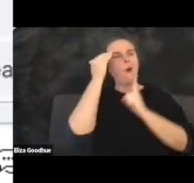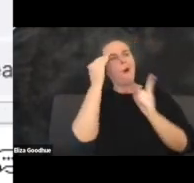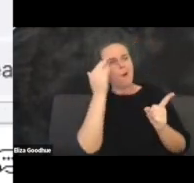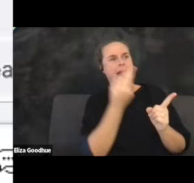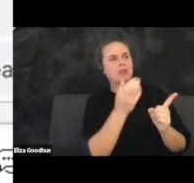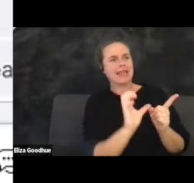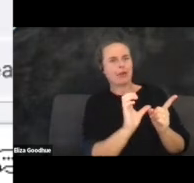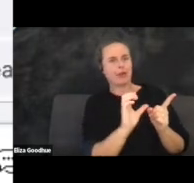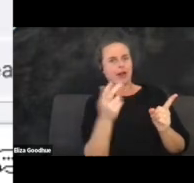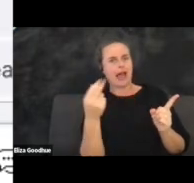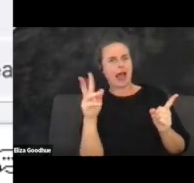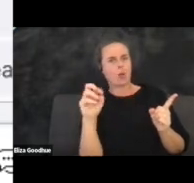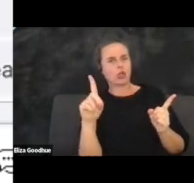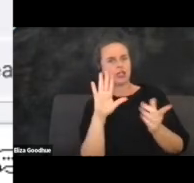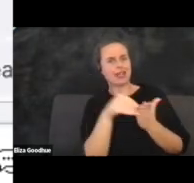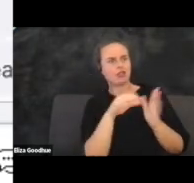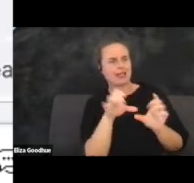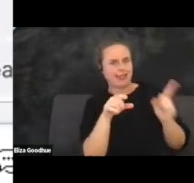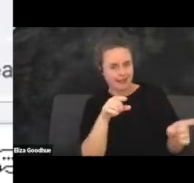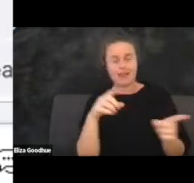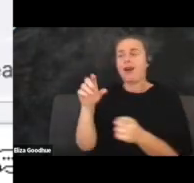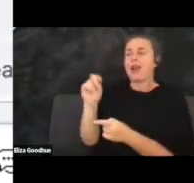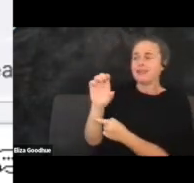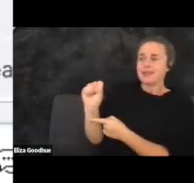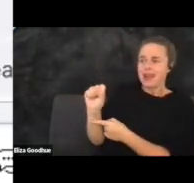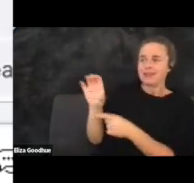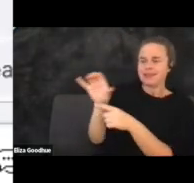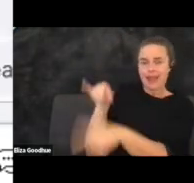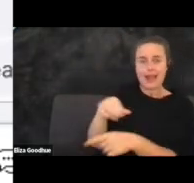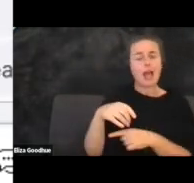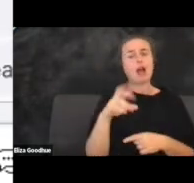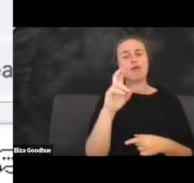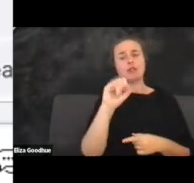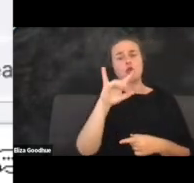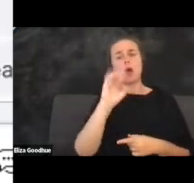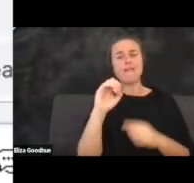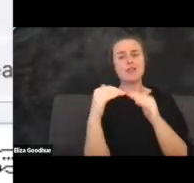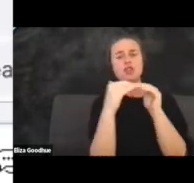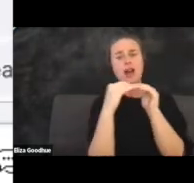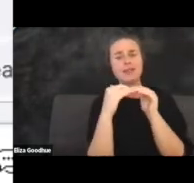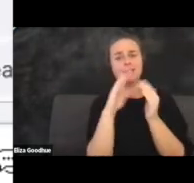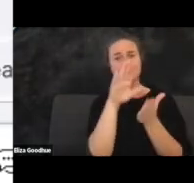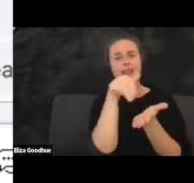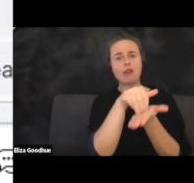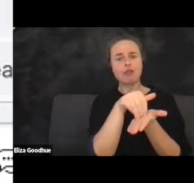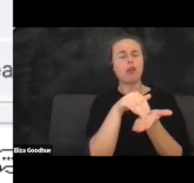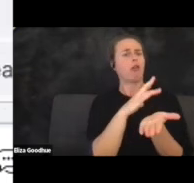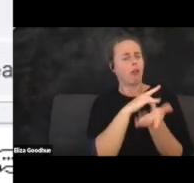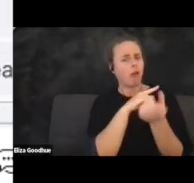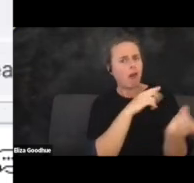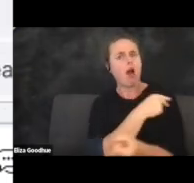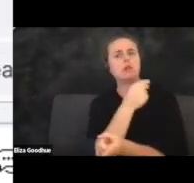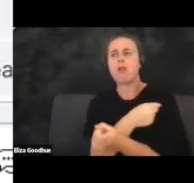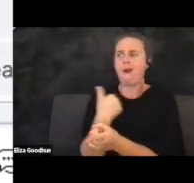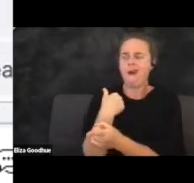does that, and the hospital has this, and the Restorative Justice Center can have that, right? Like that to me felt like